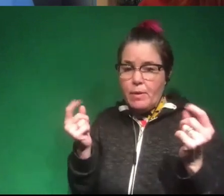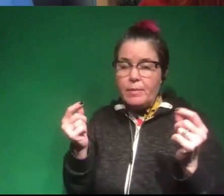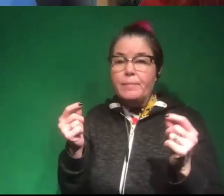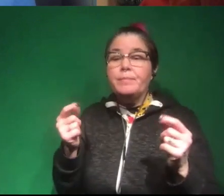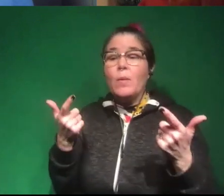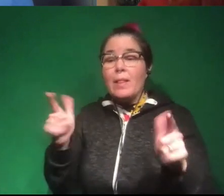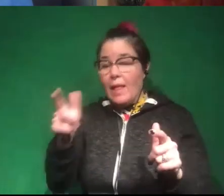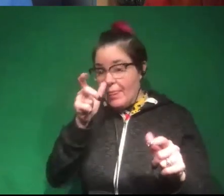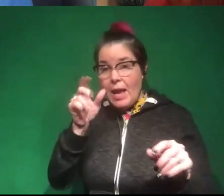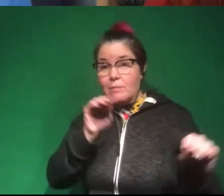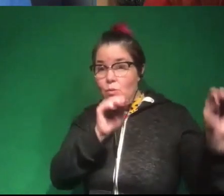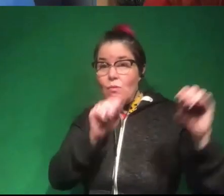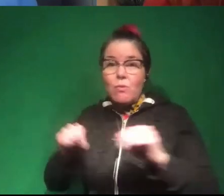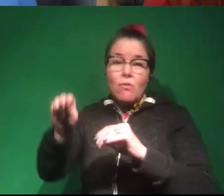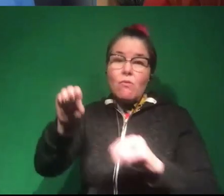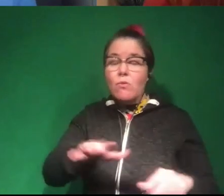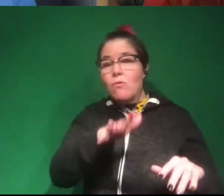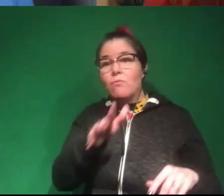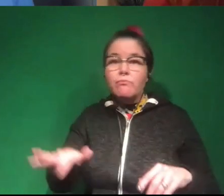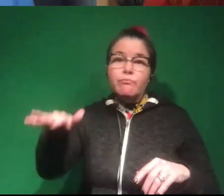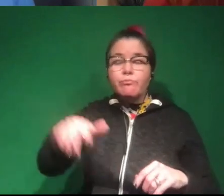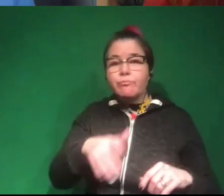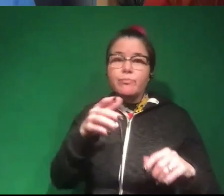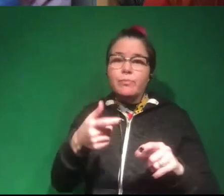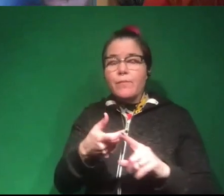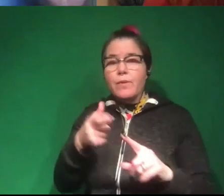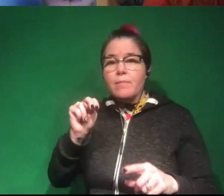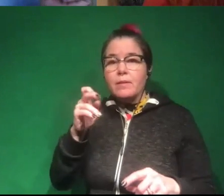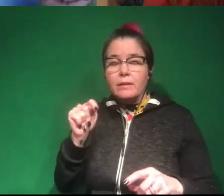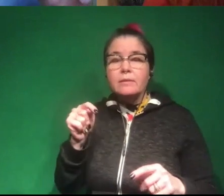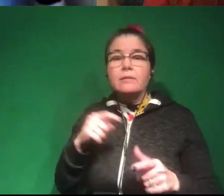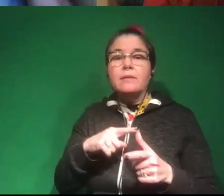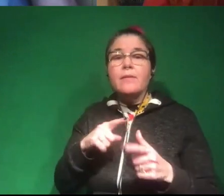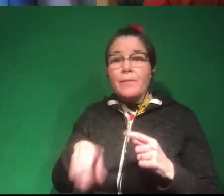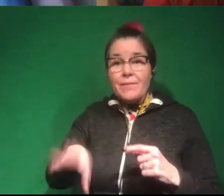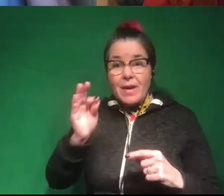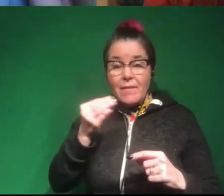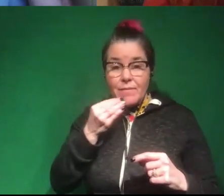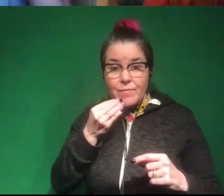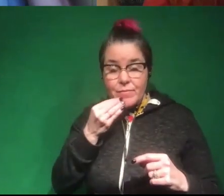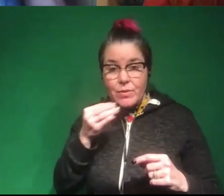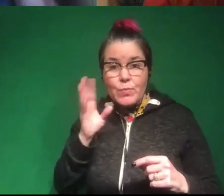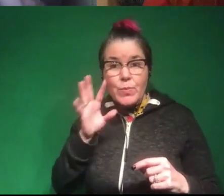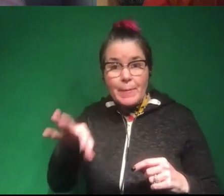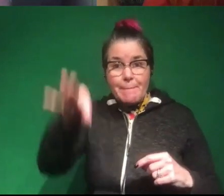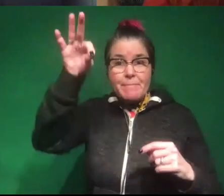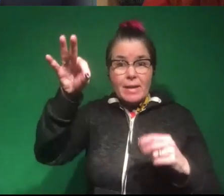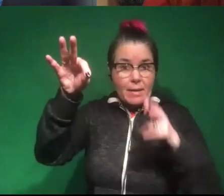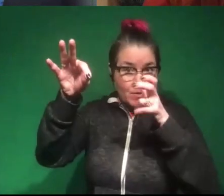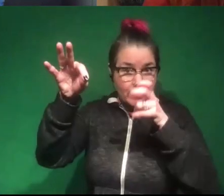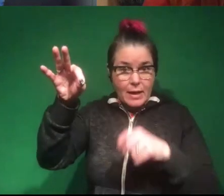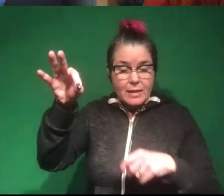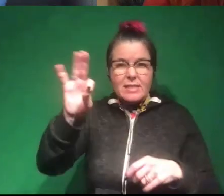move all around this whole meandering path away from their nest. And then once they found food, they would pick up those ants and move them like